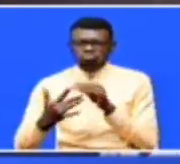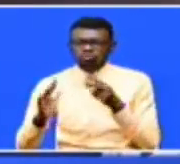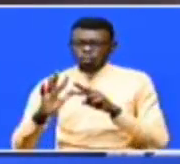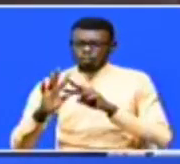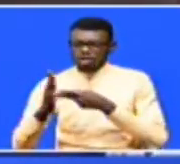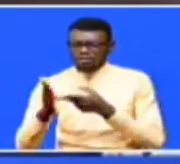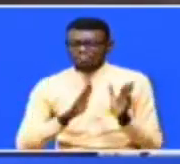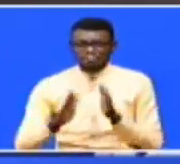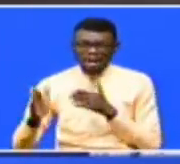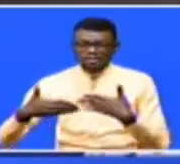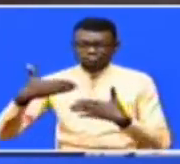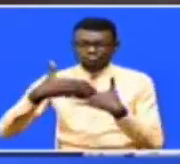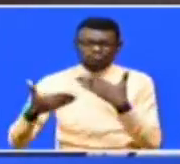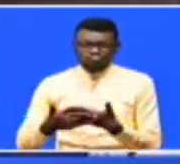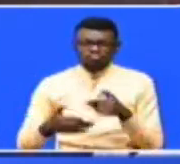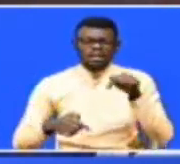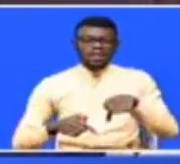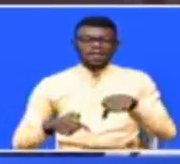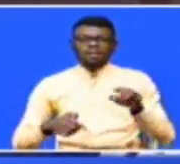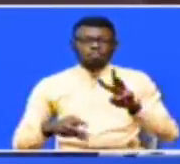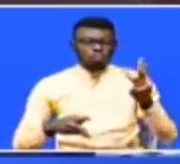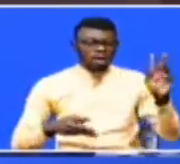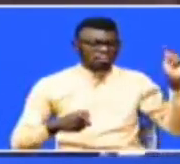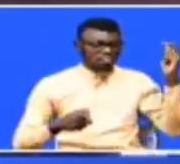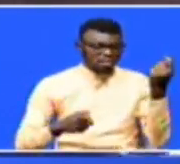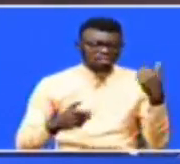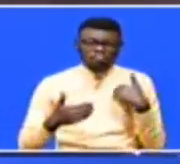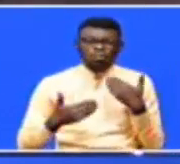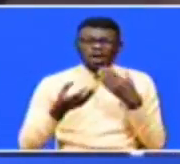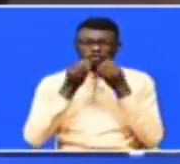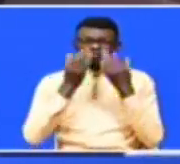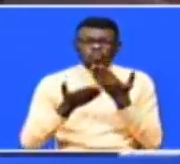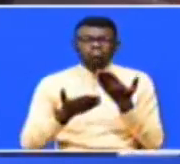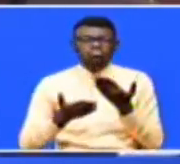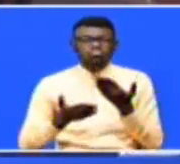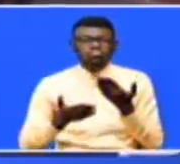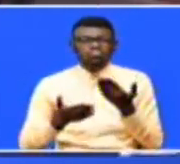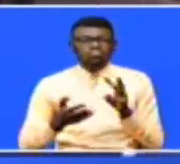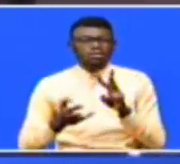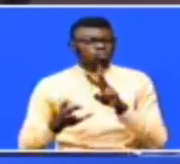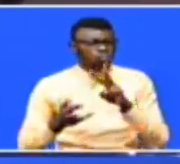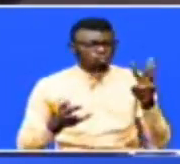in our region. I want to tell them that these regions were initiated by us.